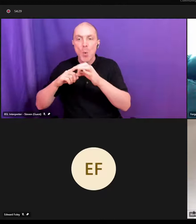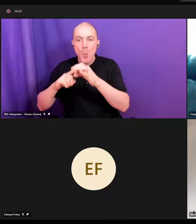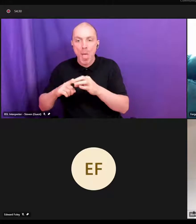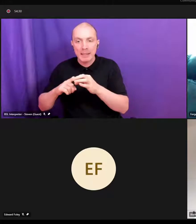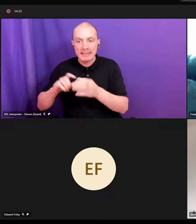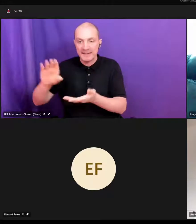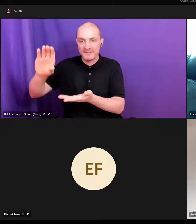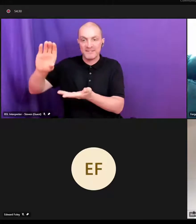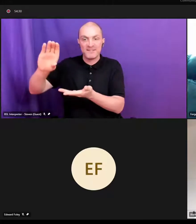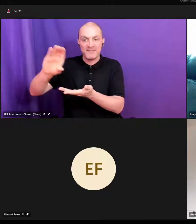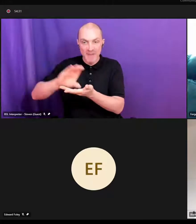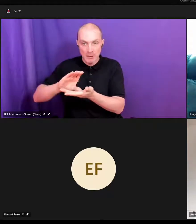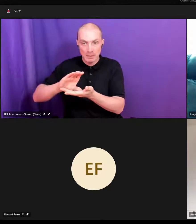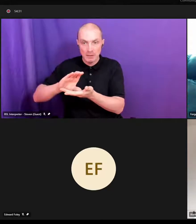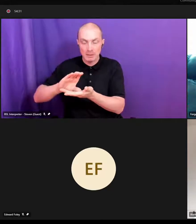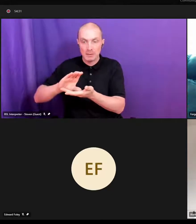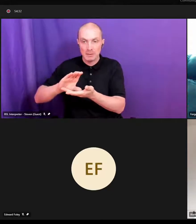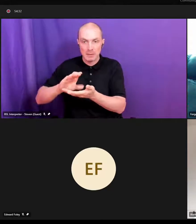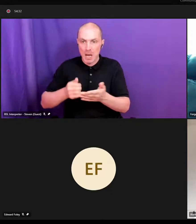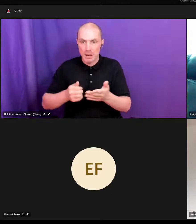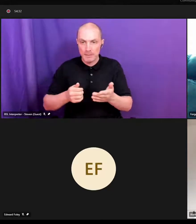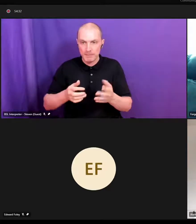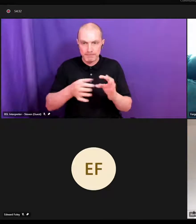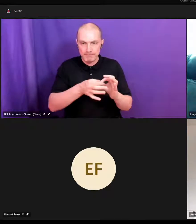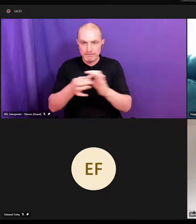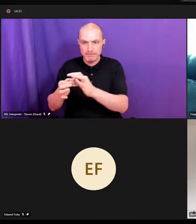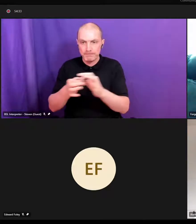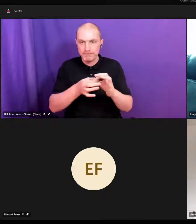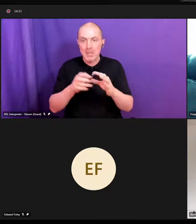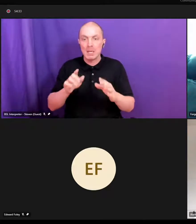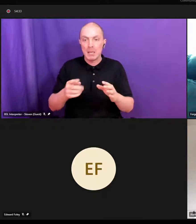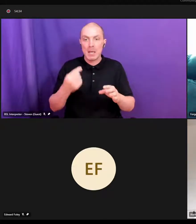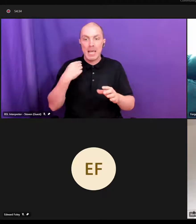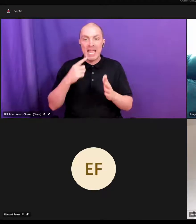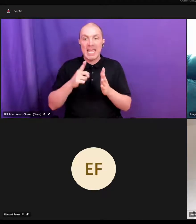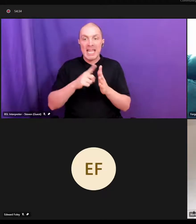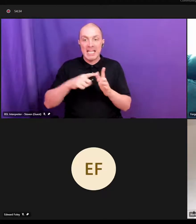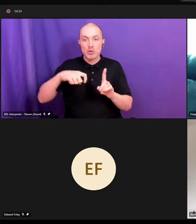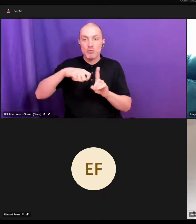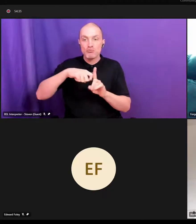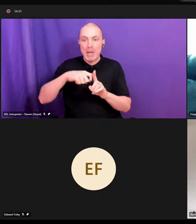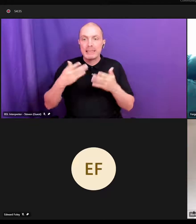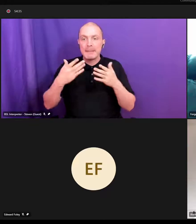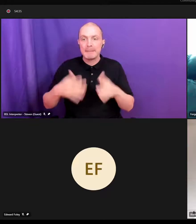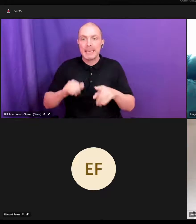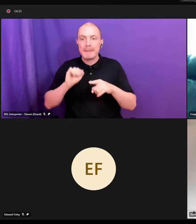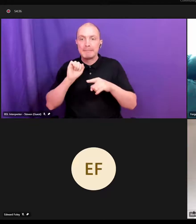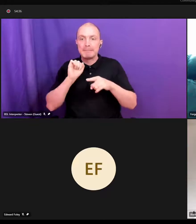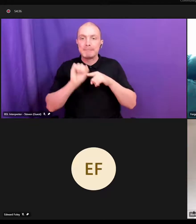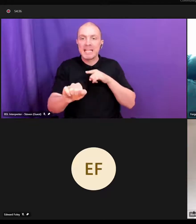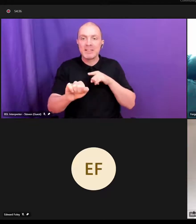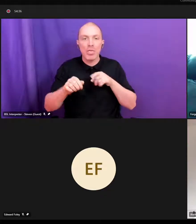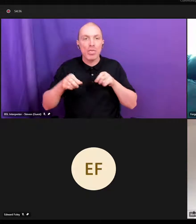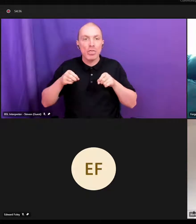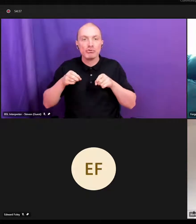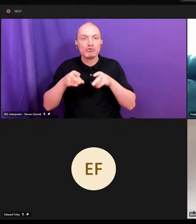areas. East Kilbride had Beat the Street, and it was curtailed to the onset of